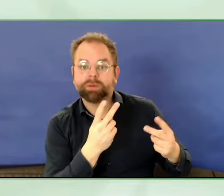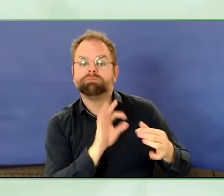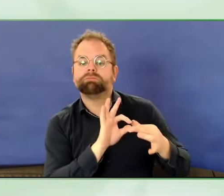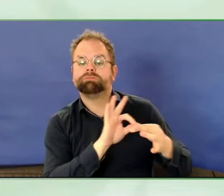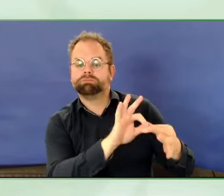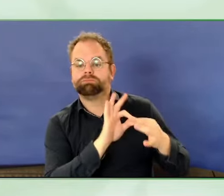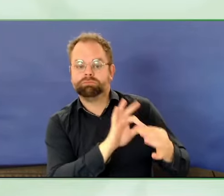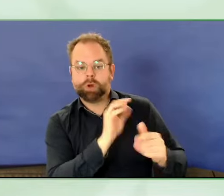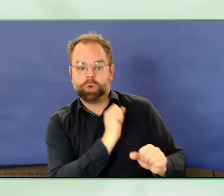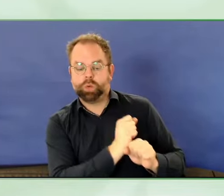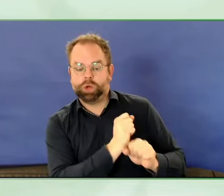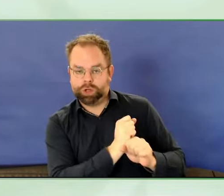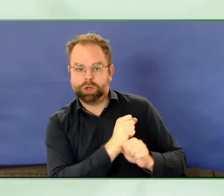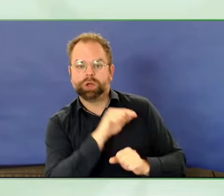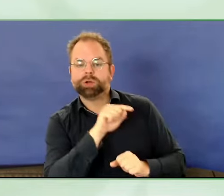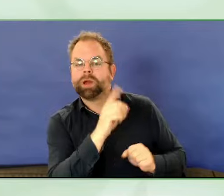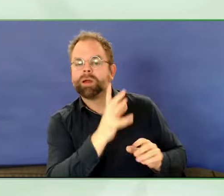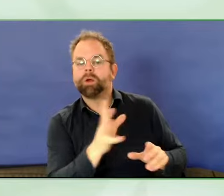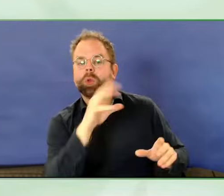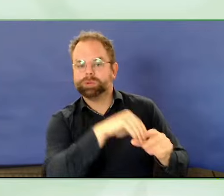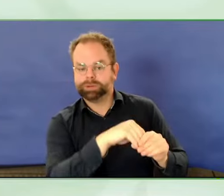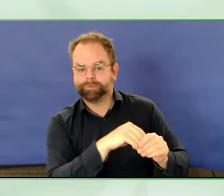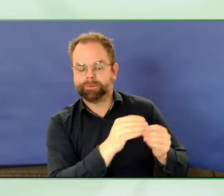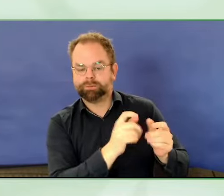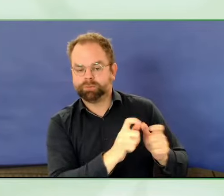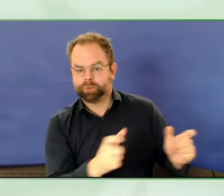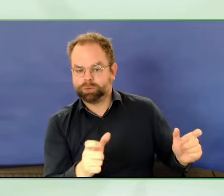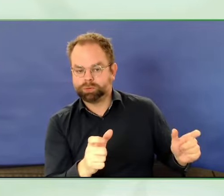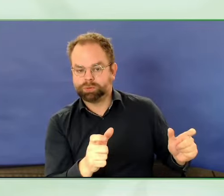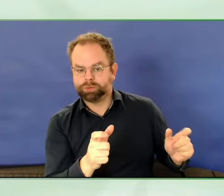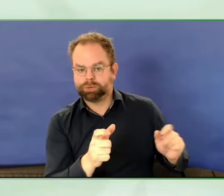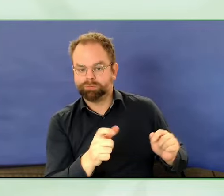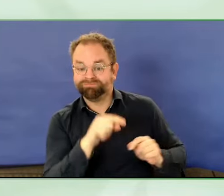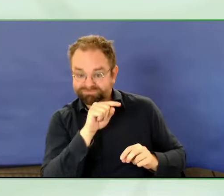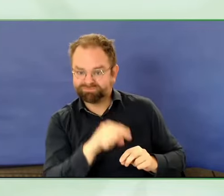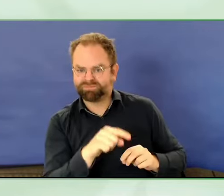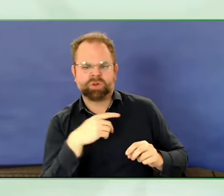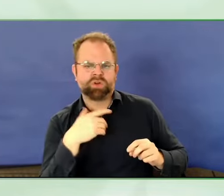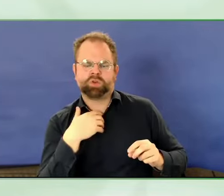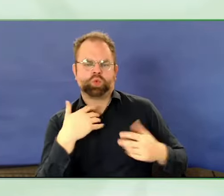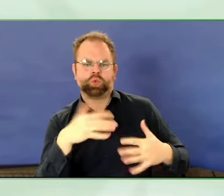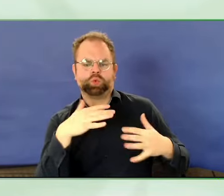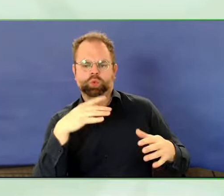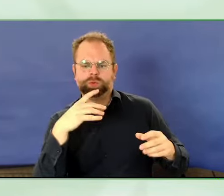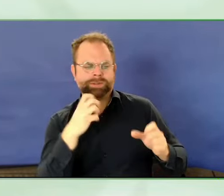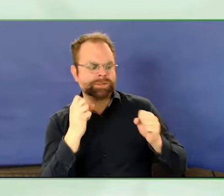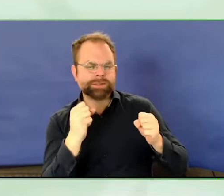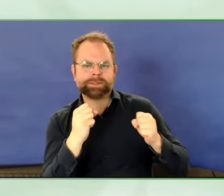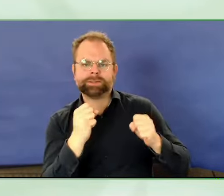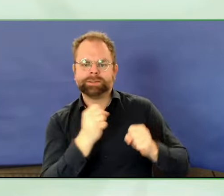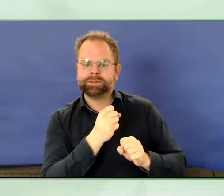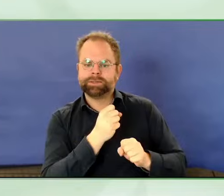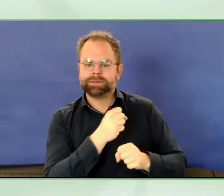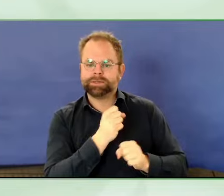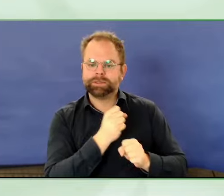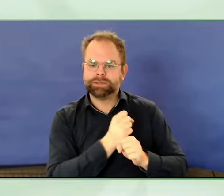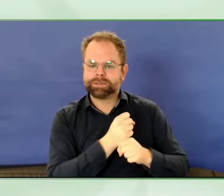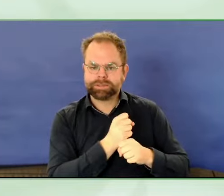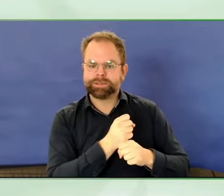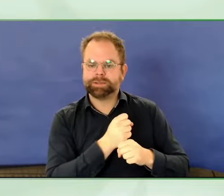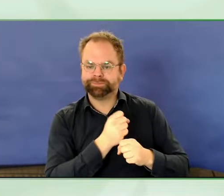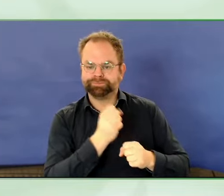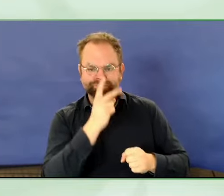a checkbox or like a to-do list they have to fulfill. What I mean with this is it's so important